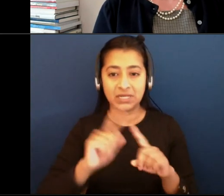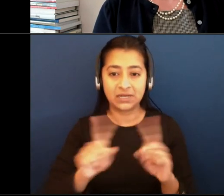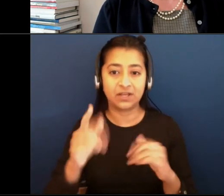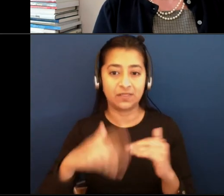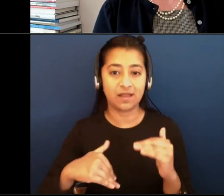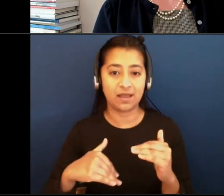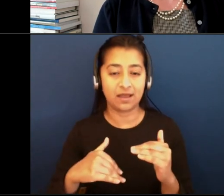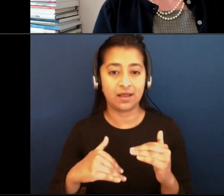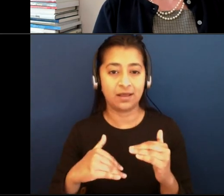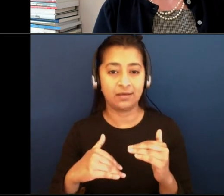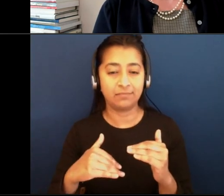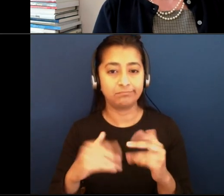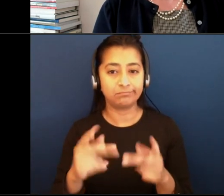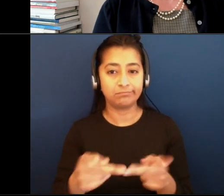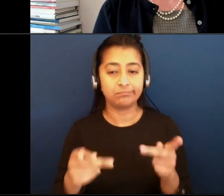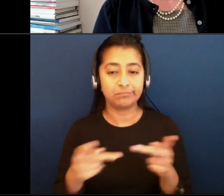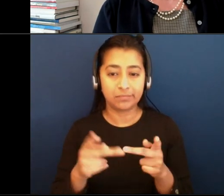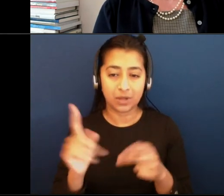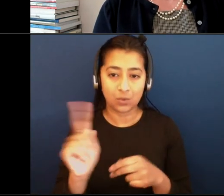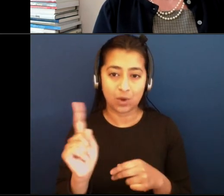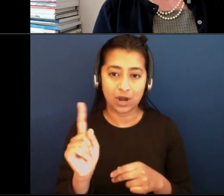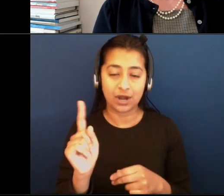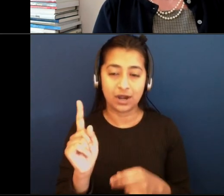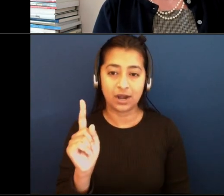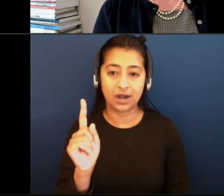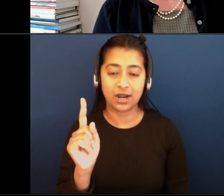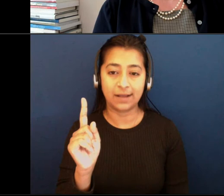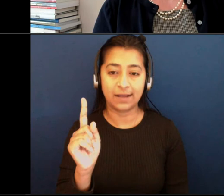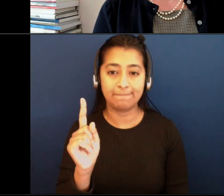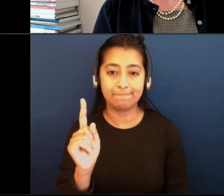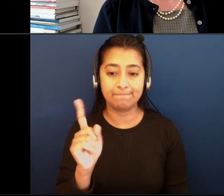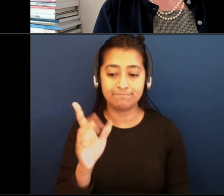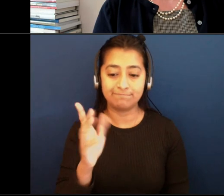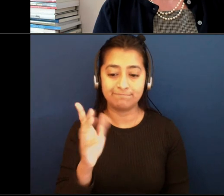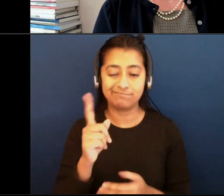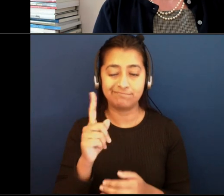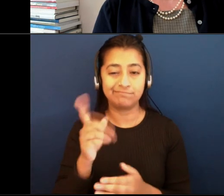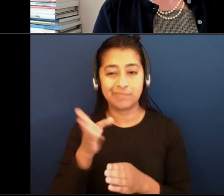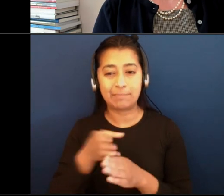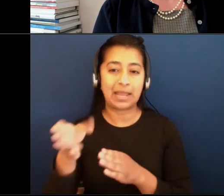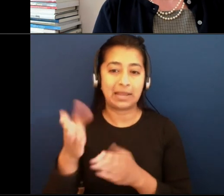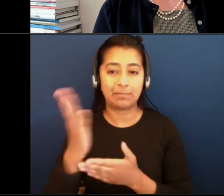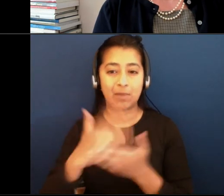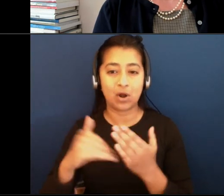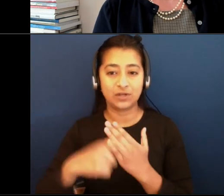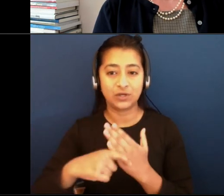the place where the, you know, the main section of the journal.